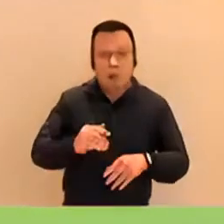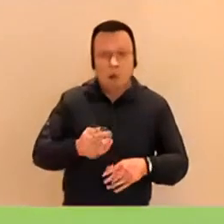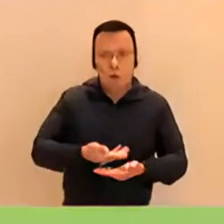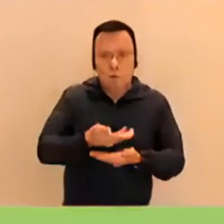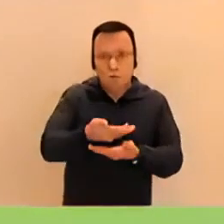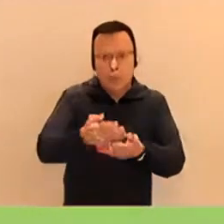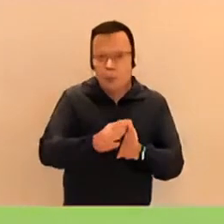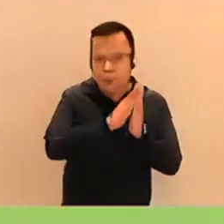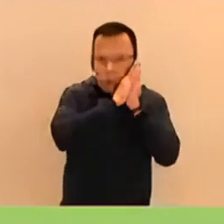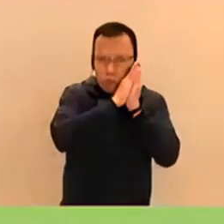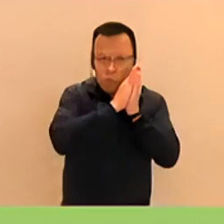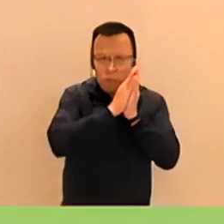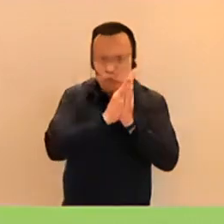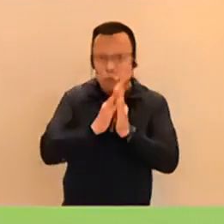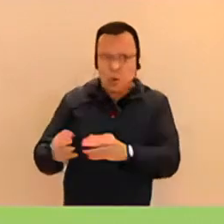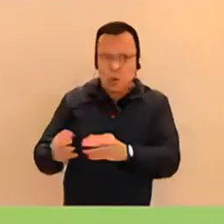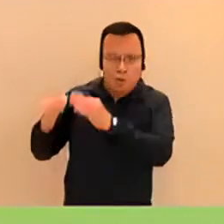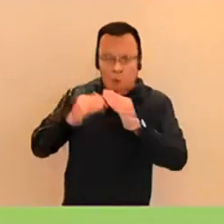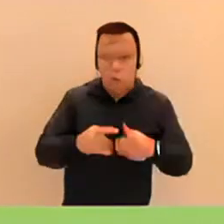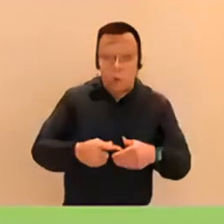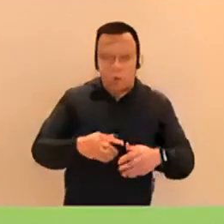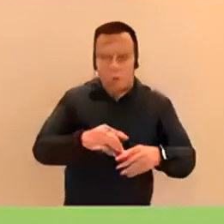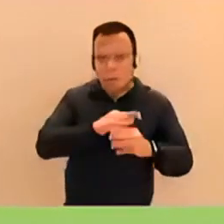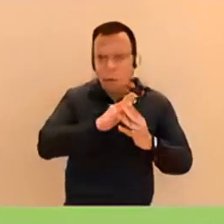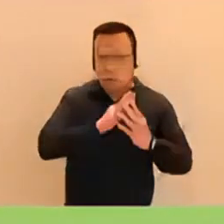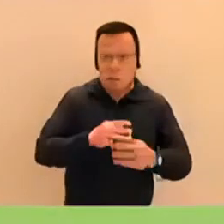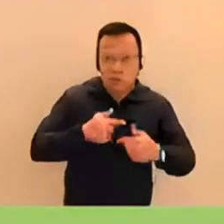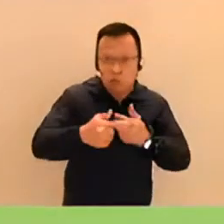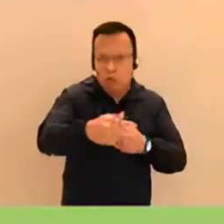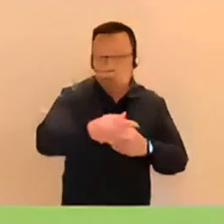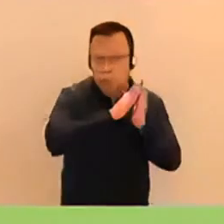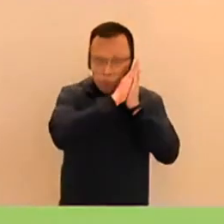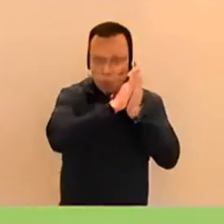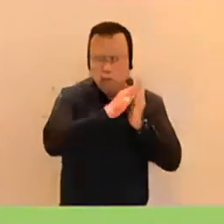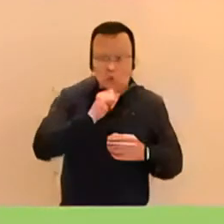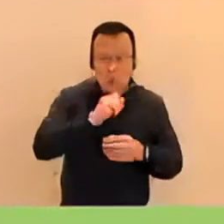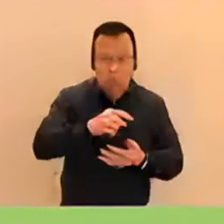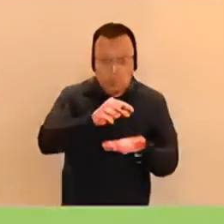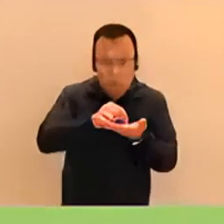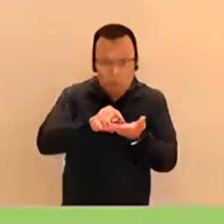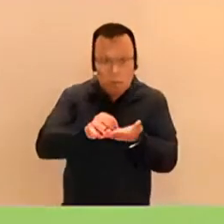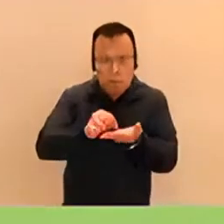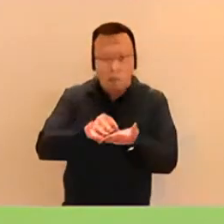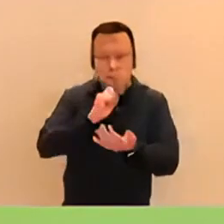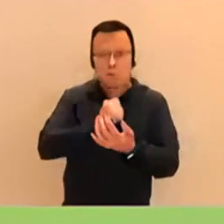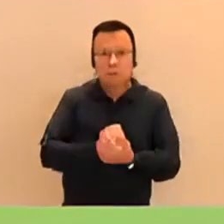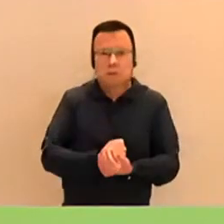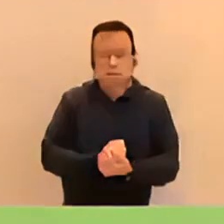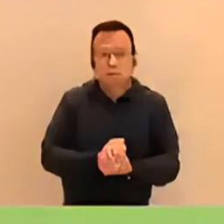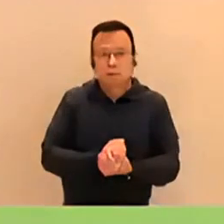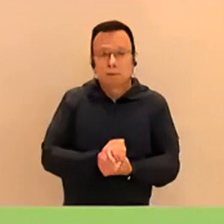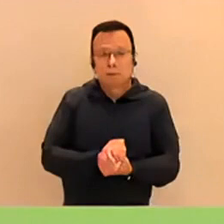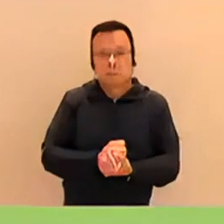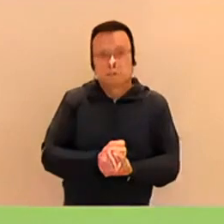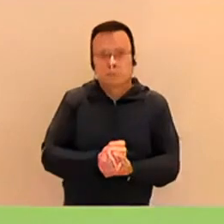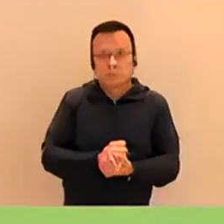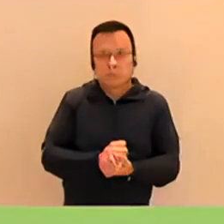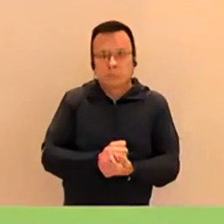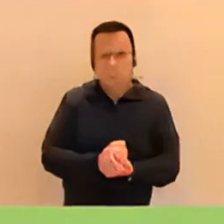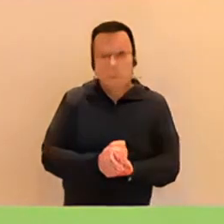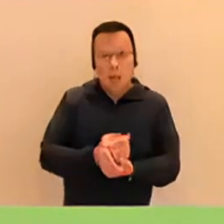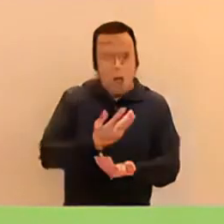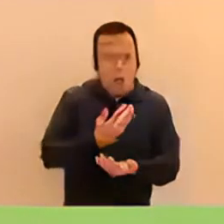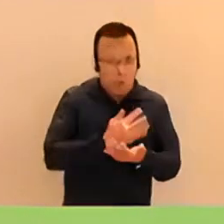new Central Business District 3 of about 100 hectares. Now, the entire artificial islands